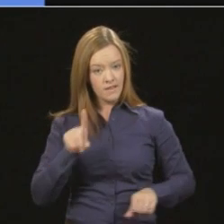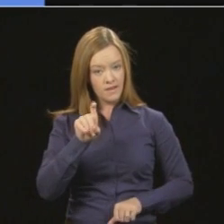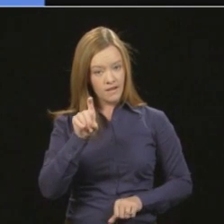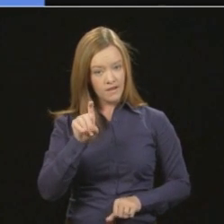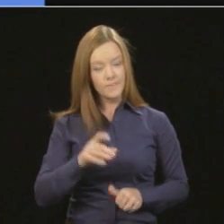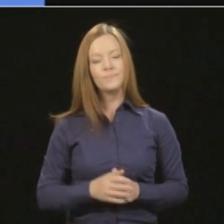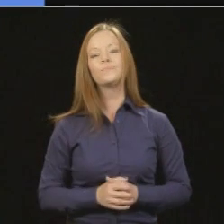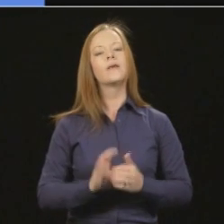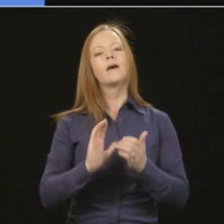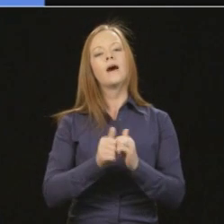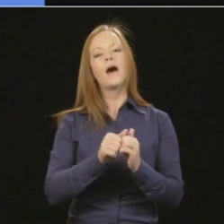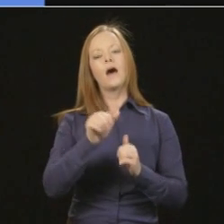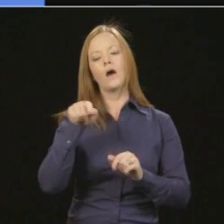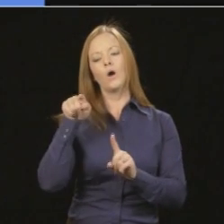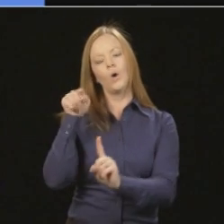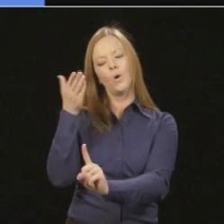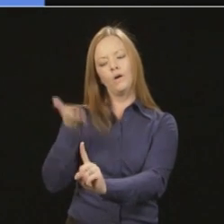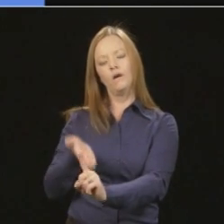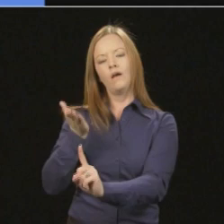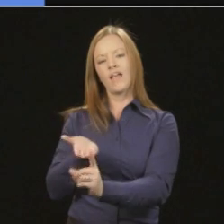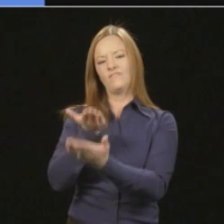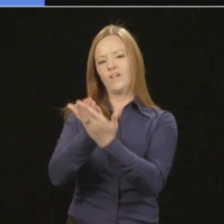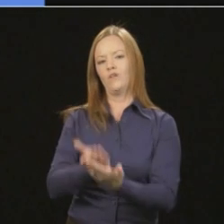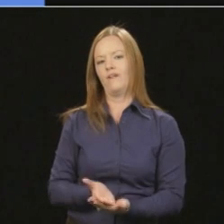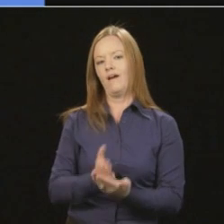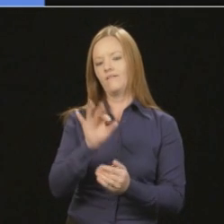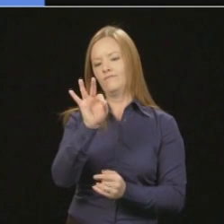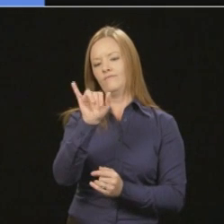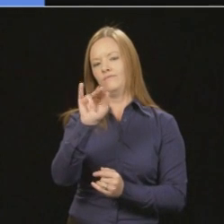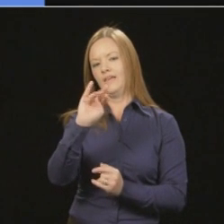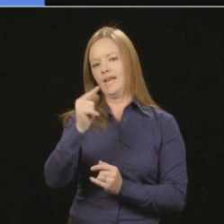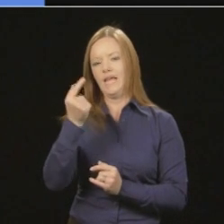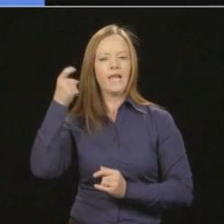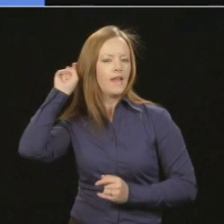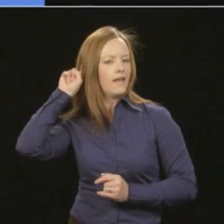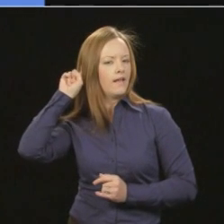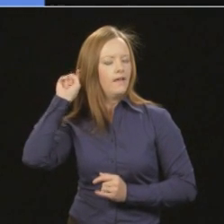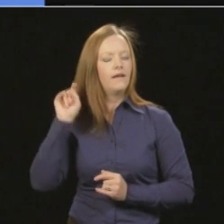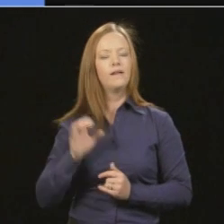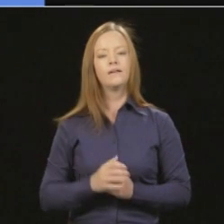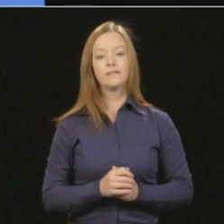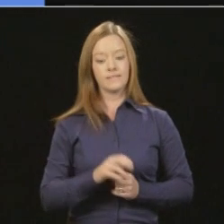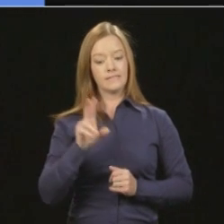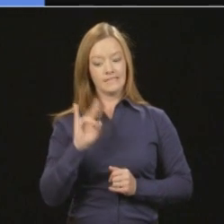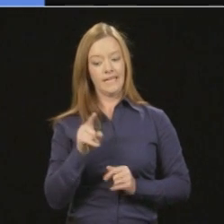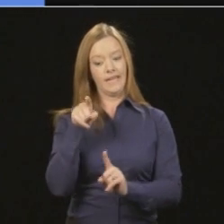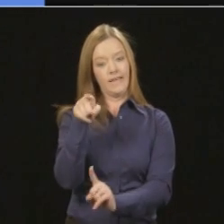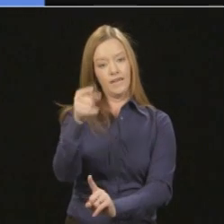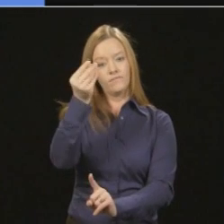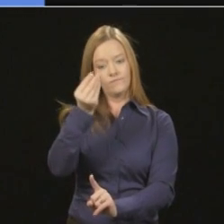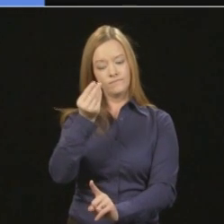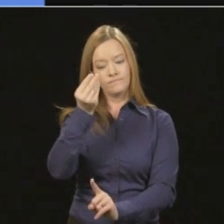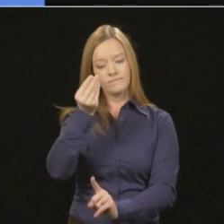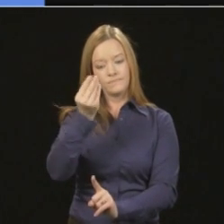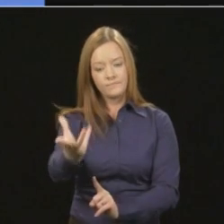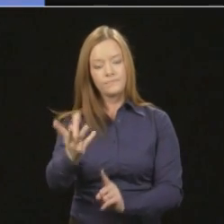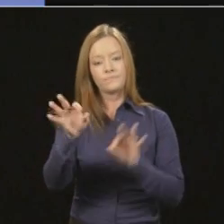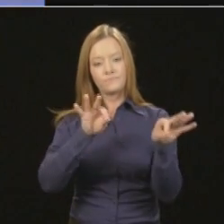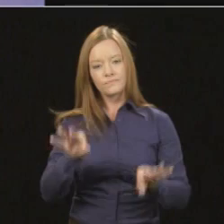fitting? Did the dispenser tell you about our free telephone program and the benefit of